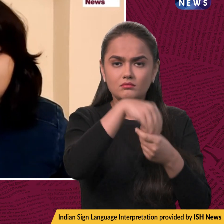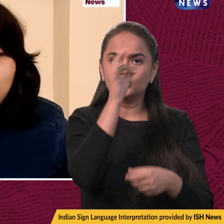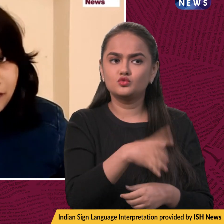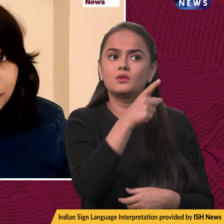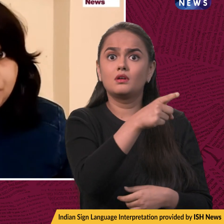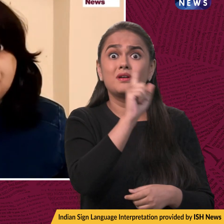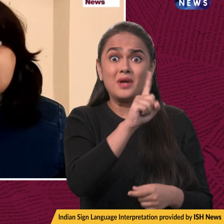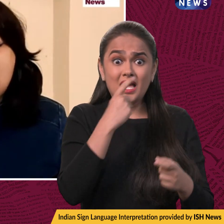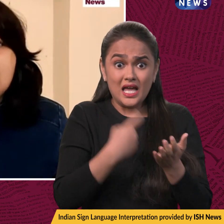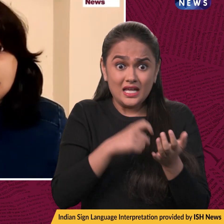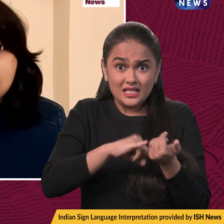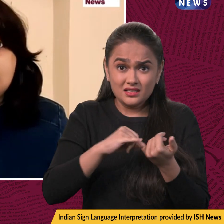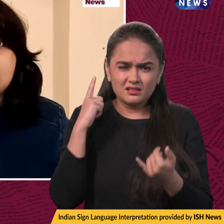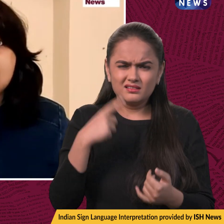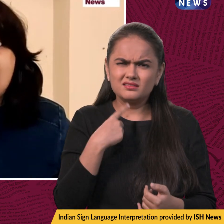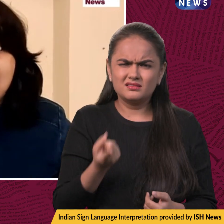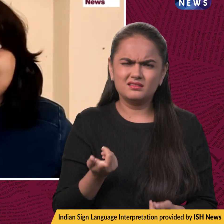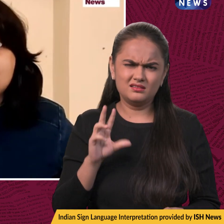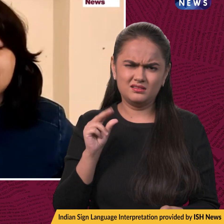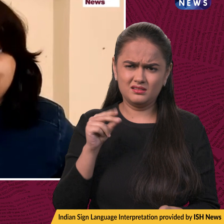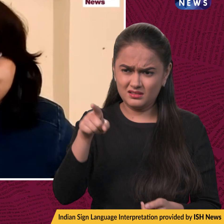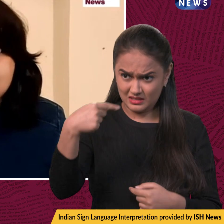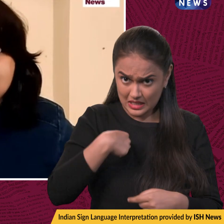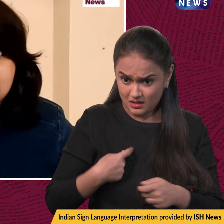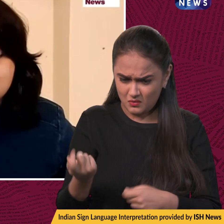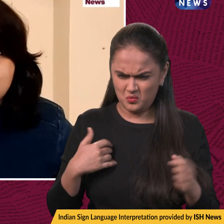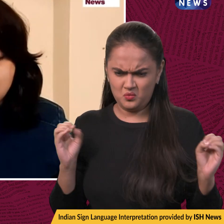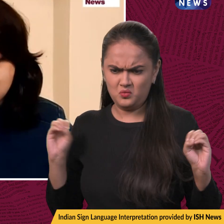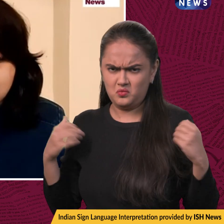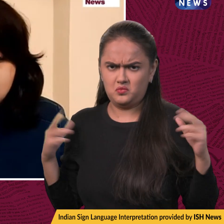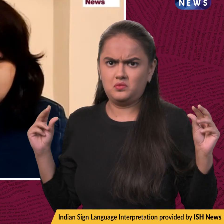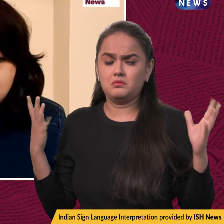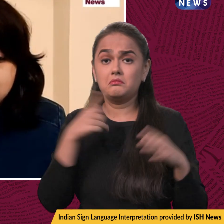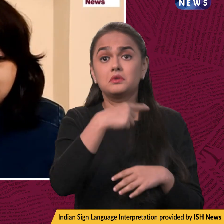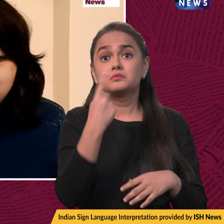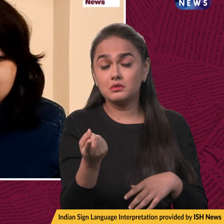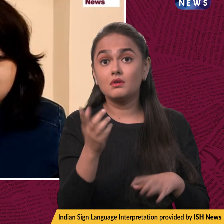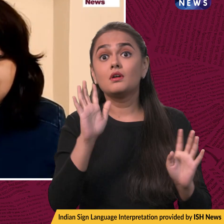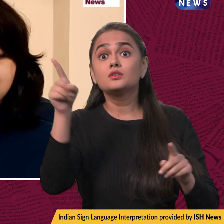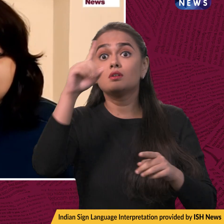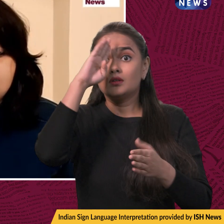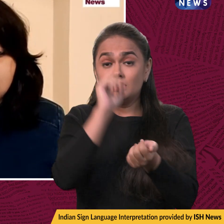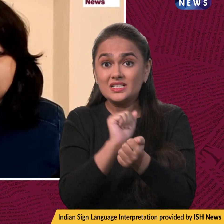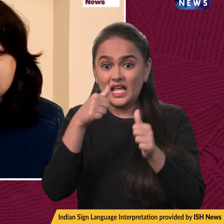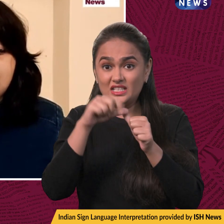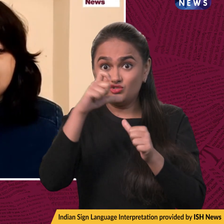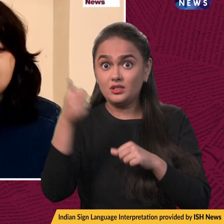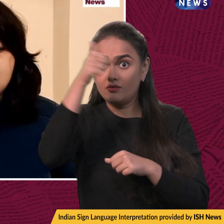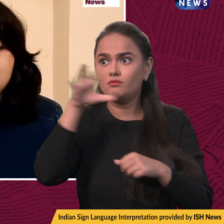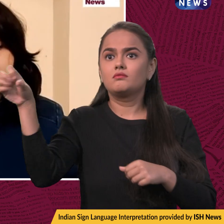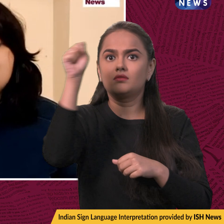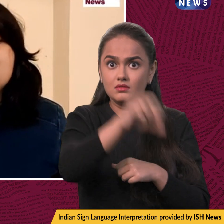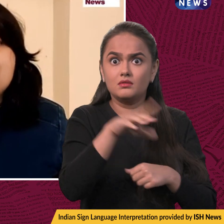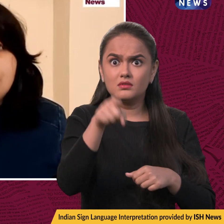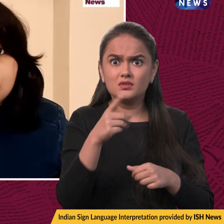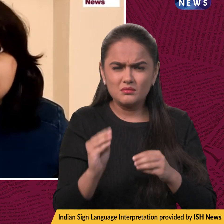murder. However, RSS leaders have refuted these charges. Now, State Police Chief Anil Kant has directed